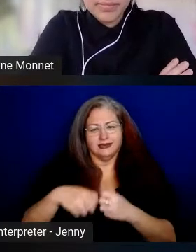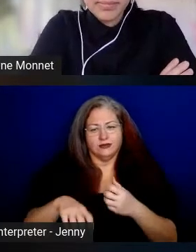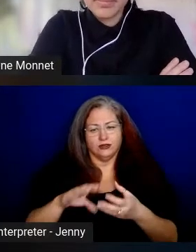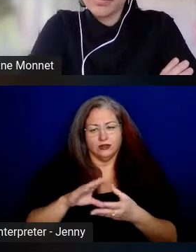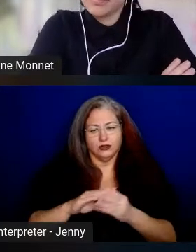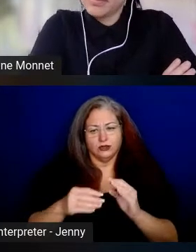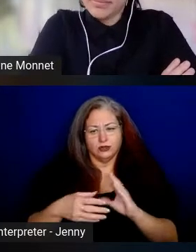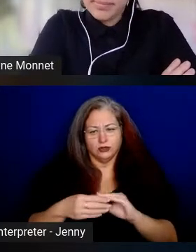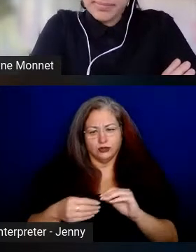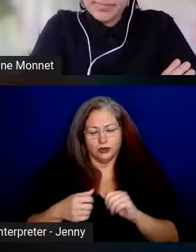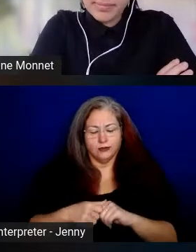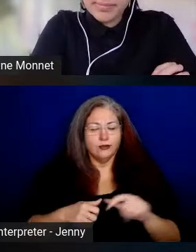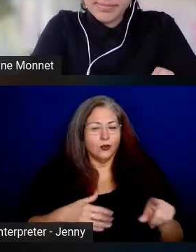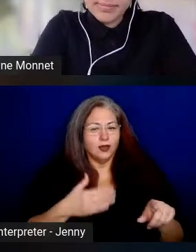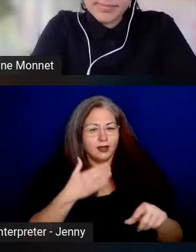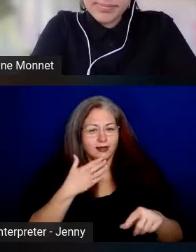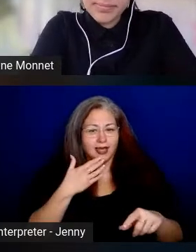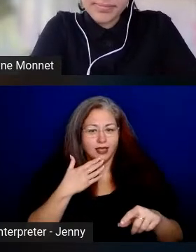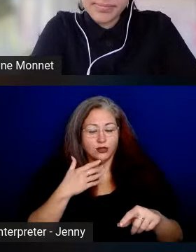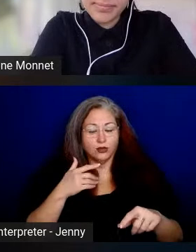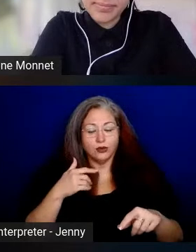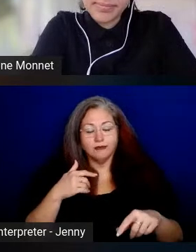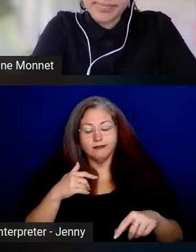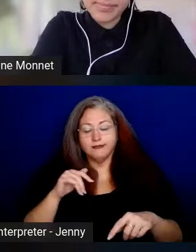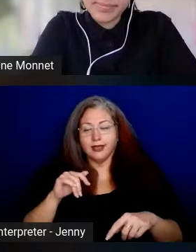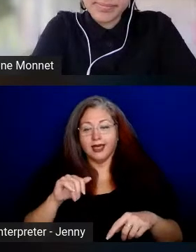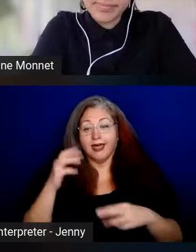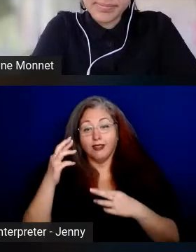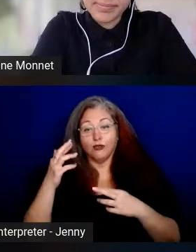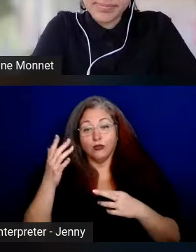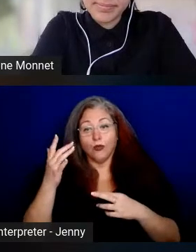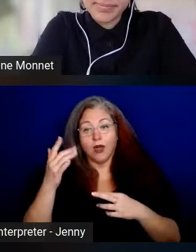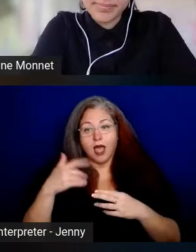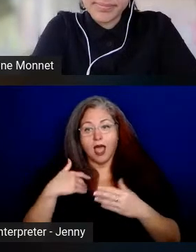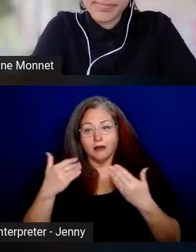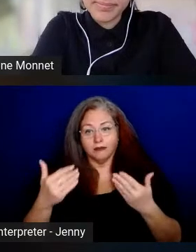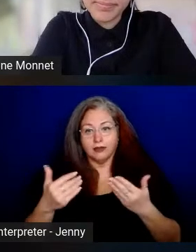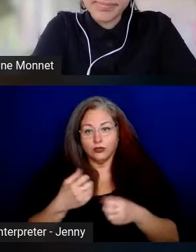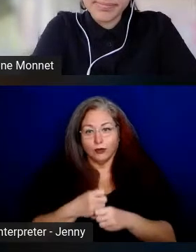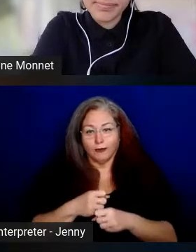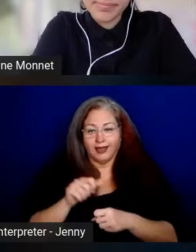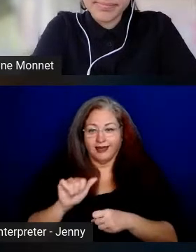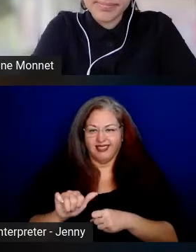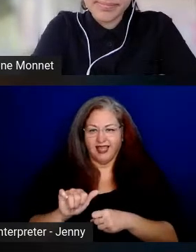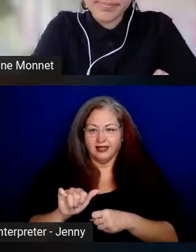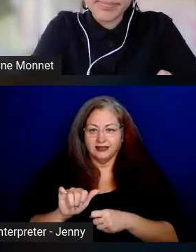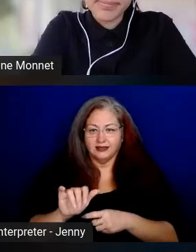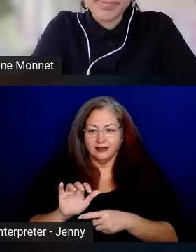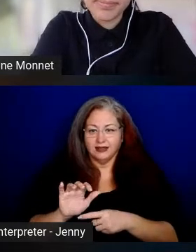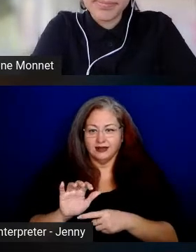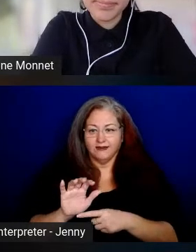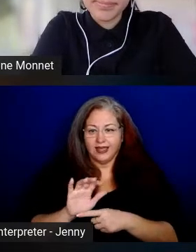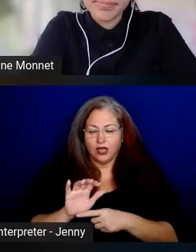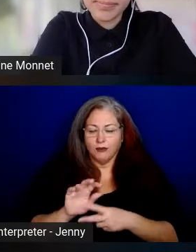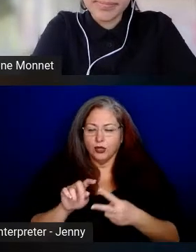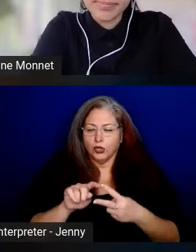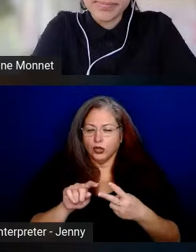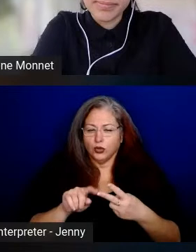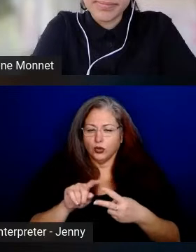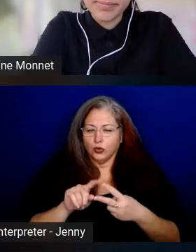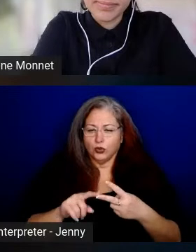Thank you, Cindy. The reason I made the film was really twofold,